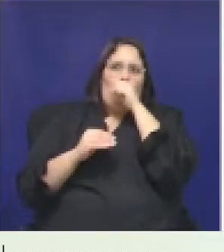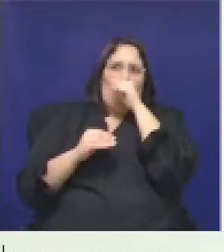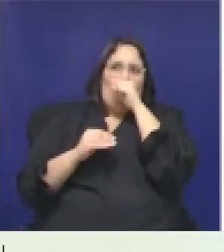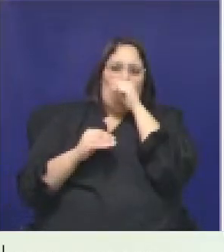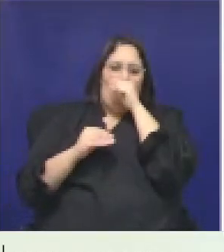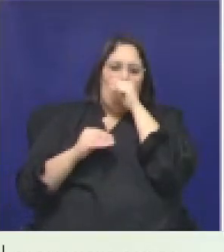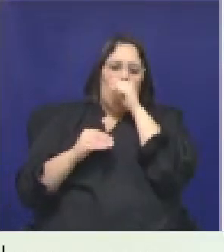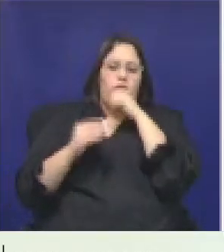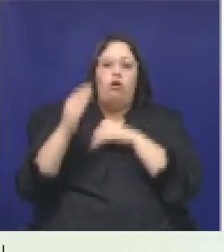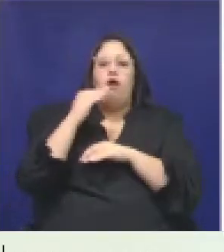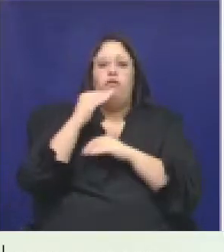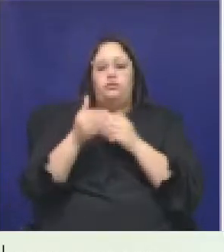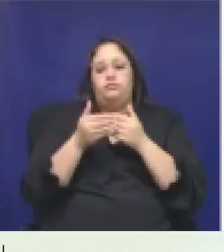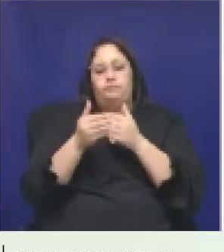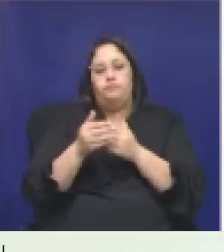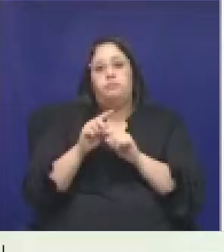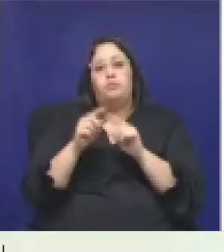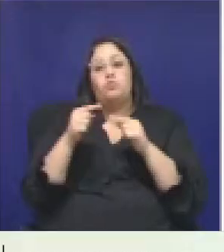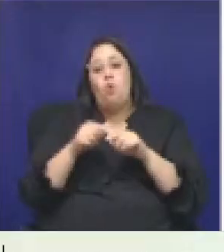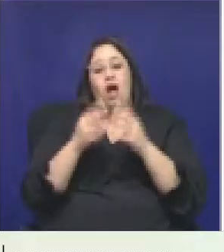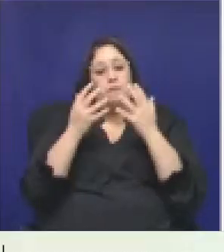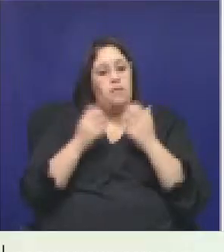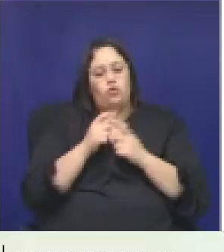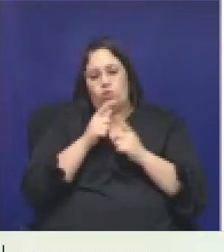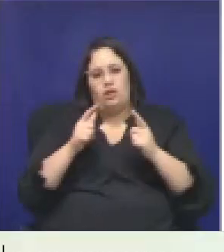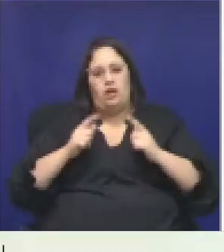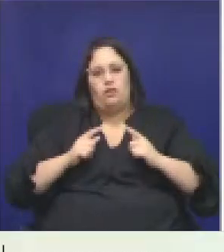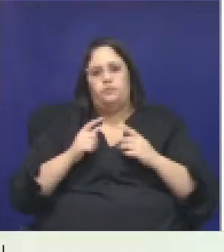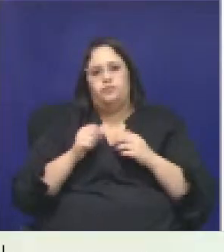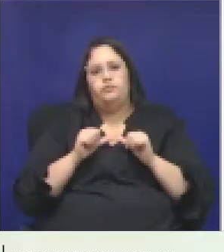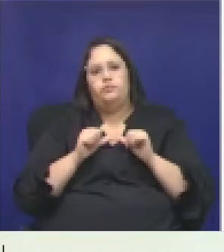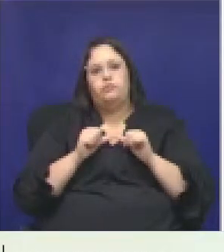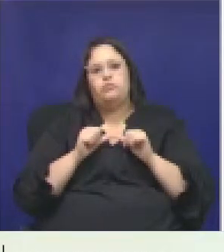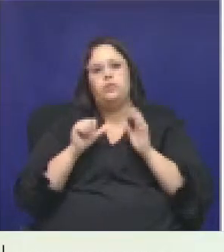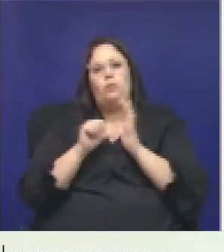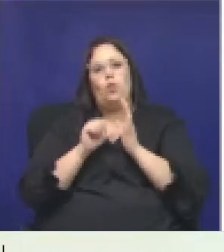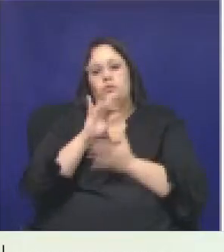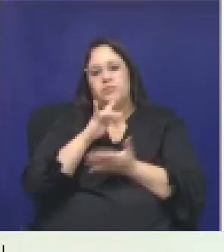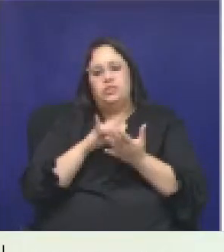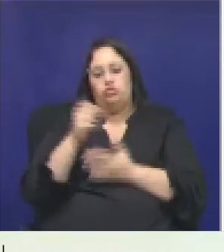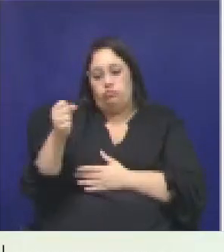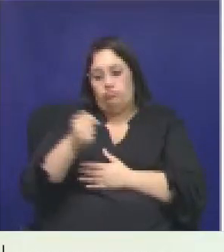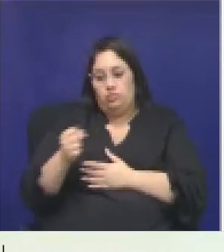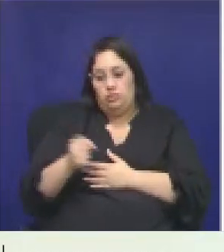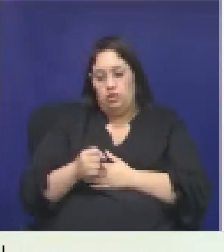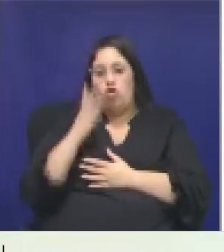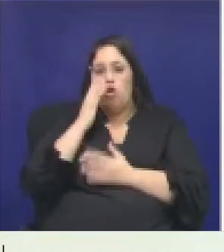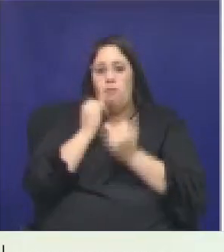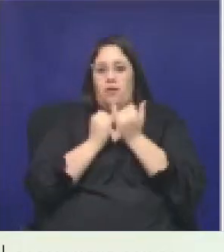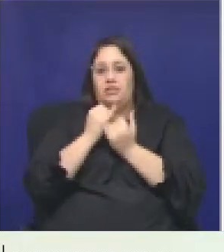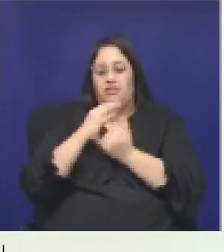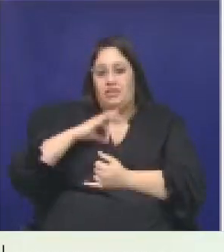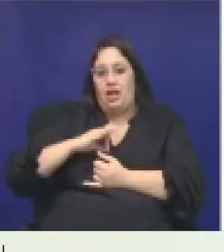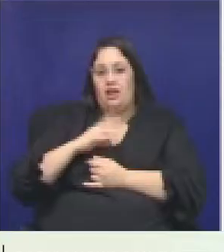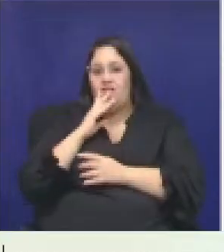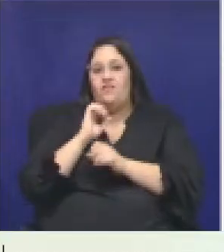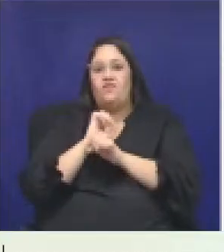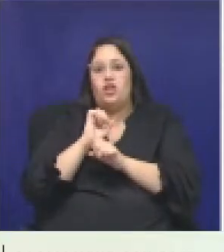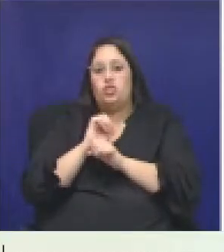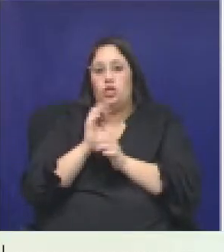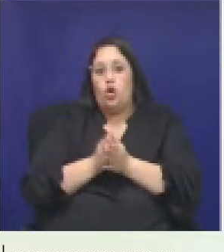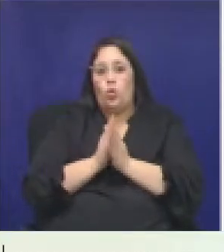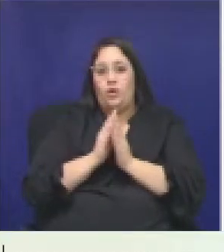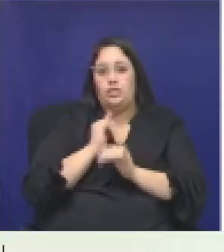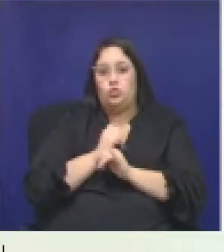periods. However, while the budget does not allow for the filling of important posts and competitive salaries, the functions and requests of